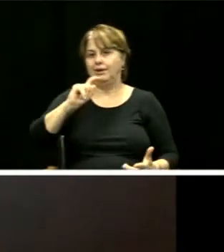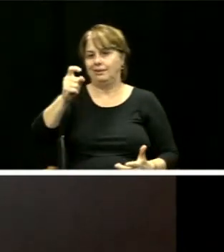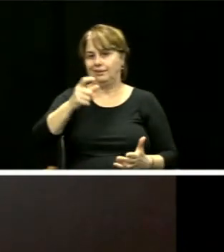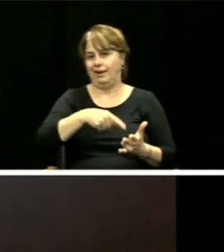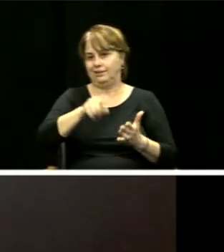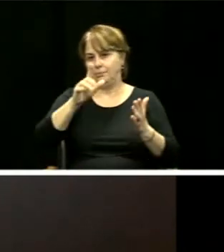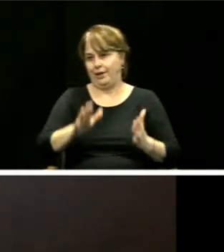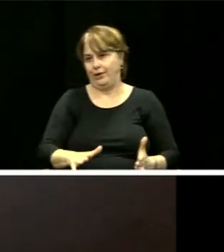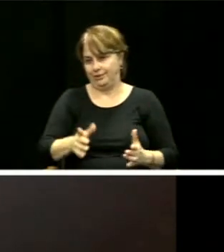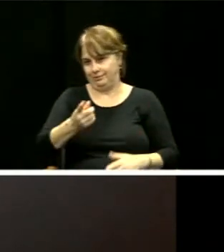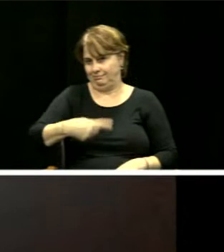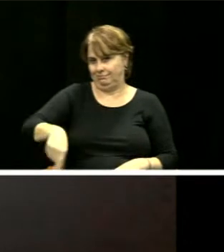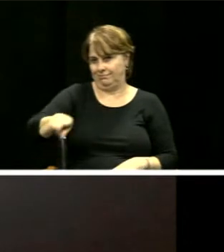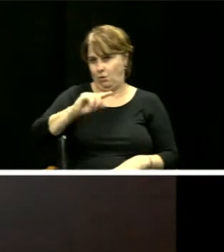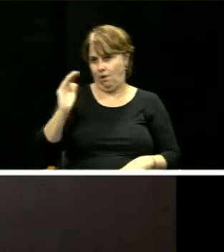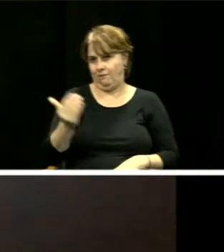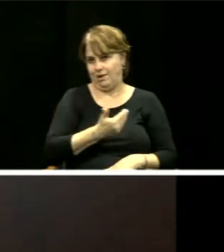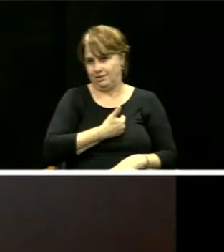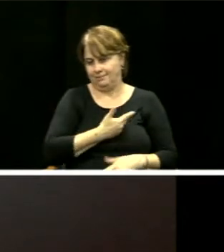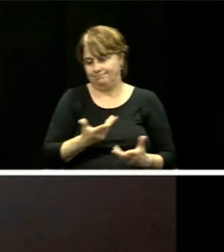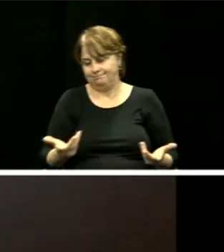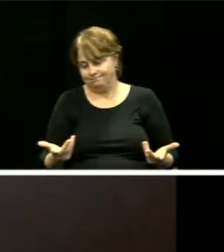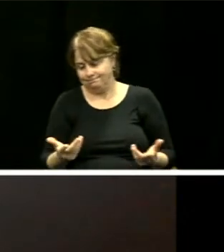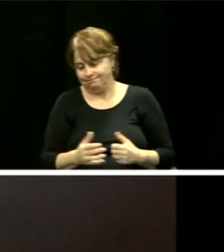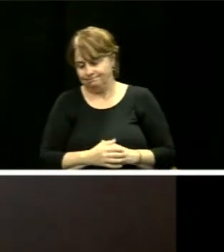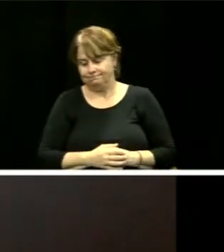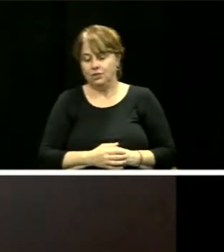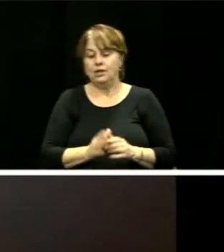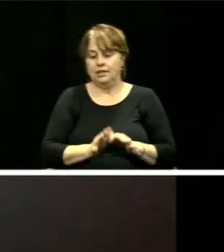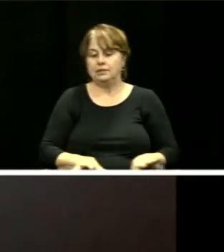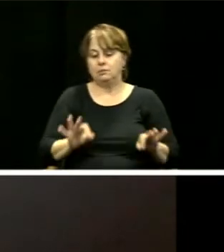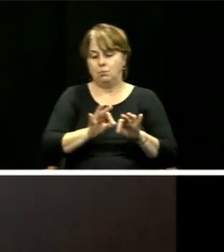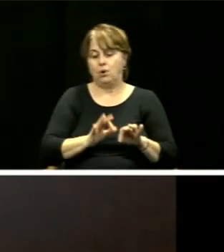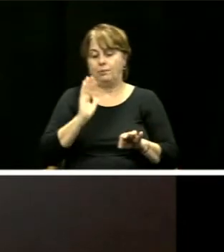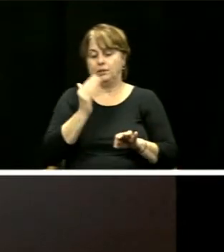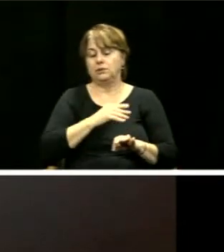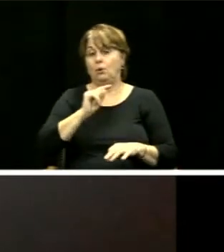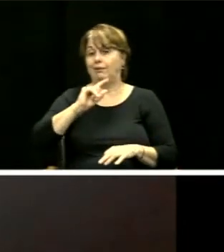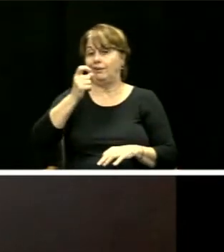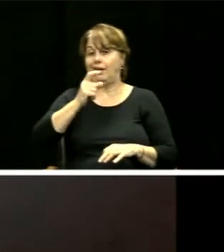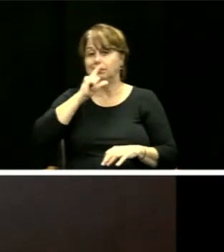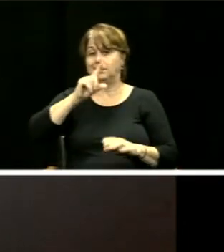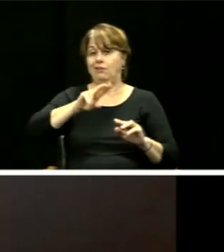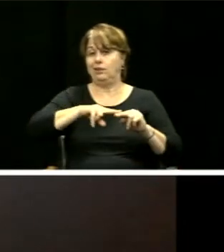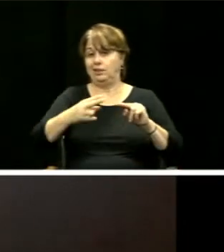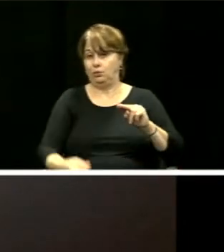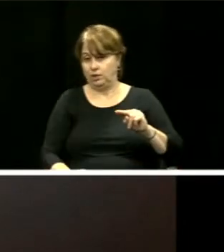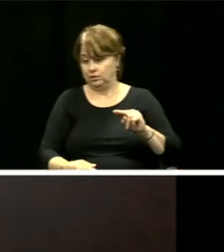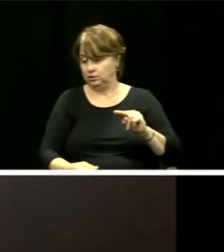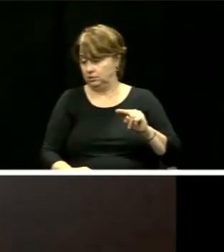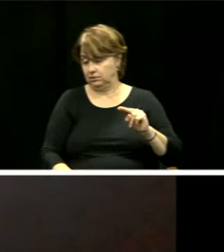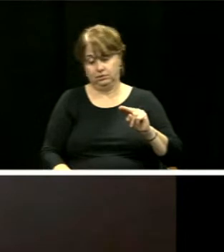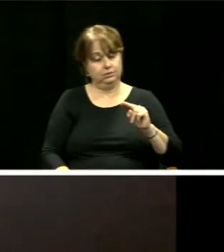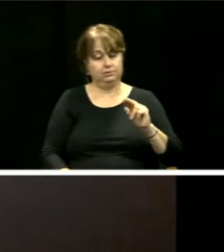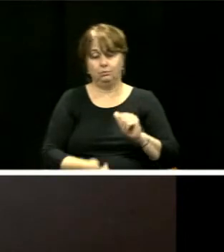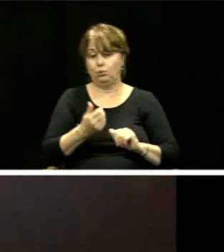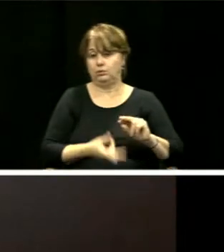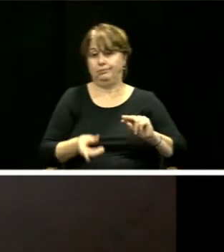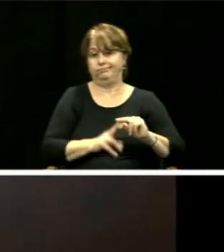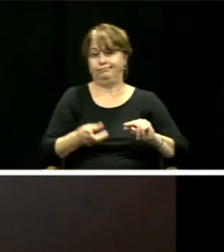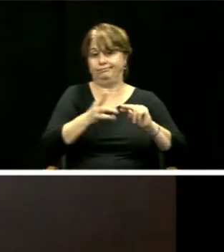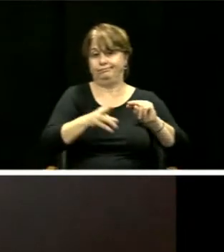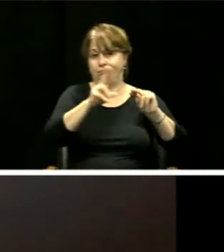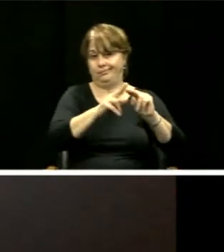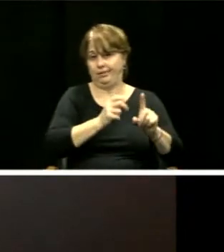which that's important to every one of us, because our taxes never seem to go down, only seem to increase.